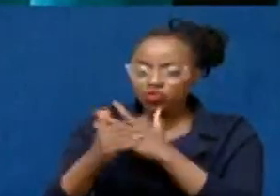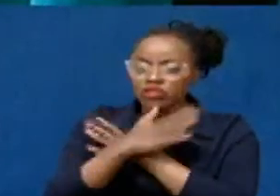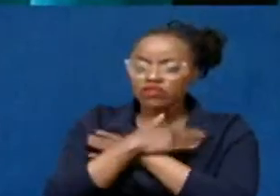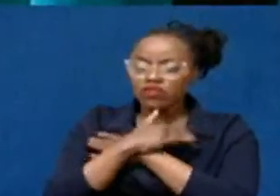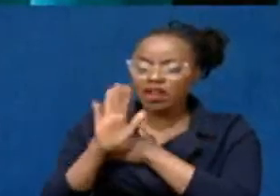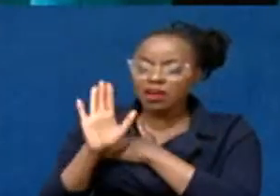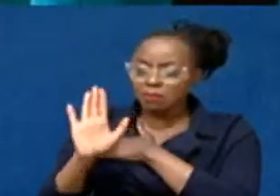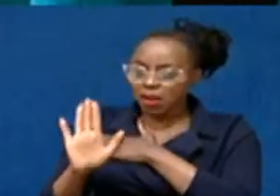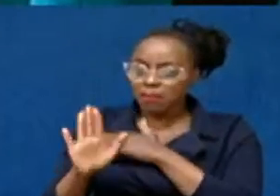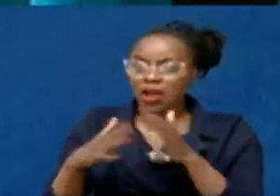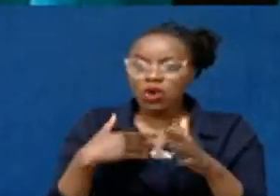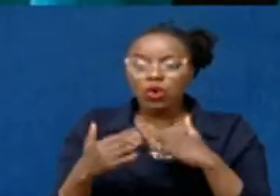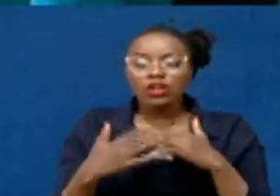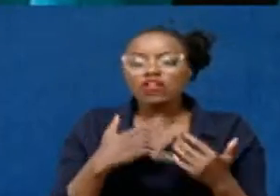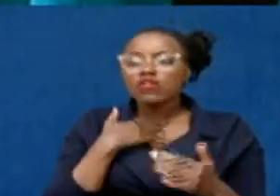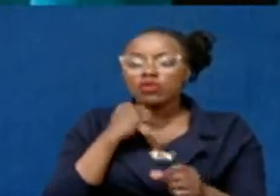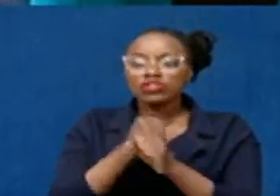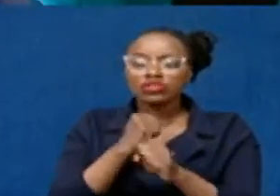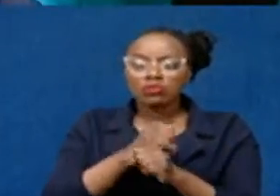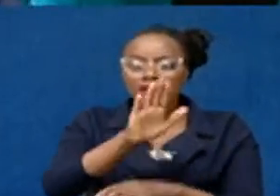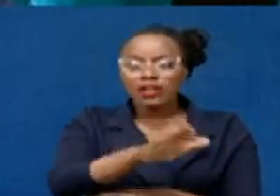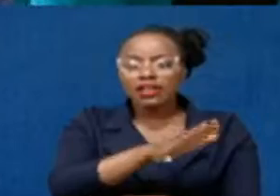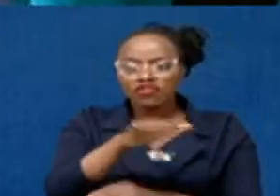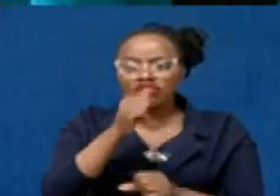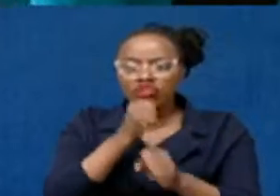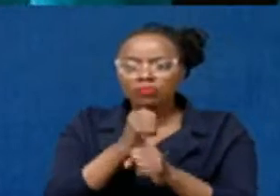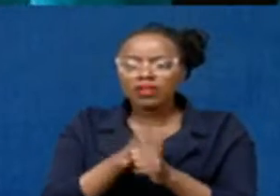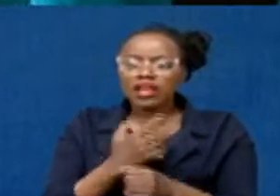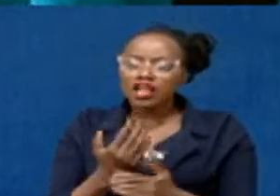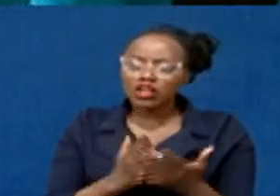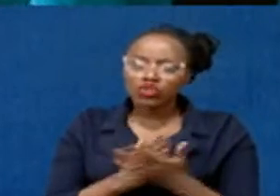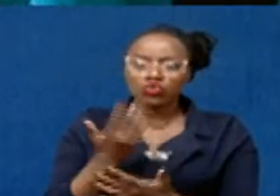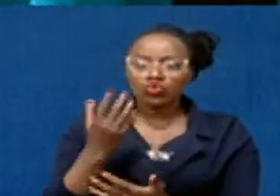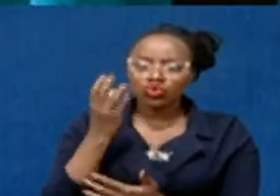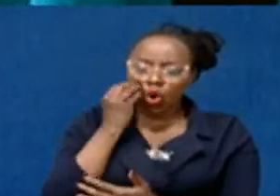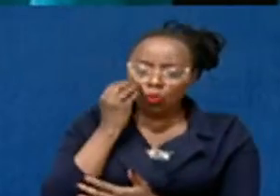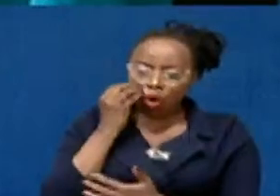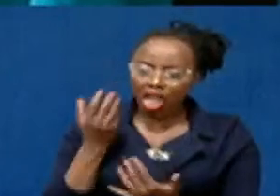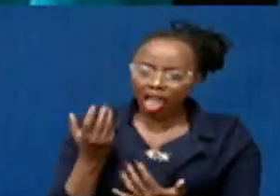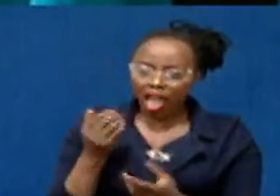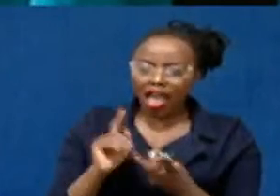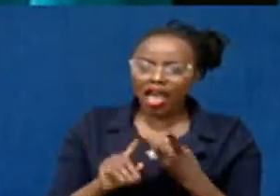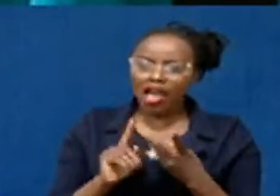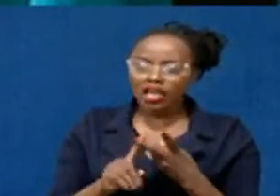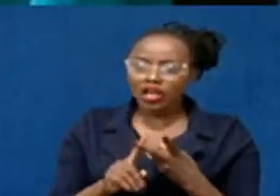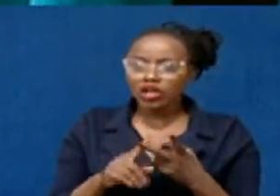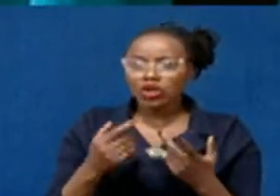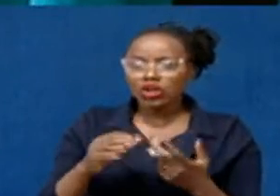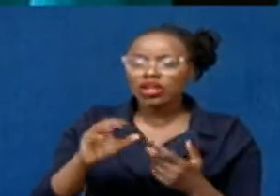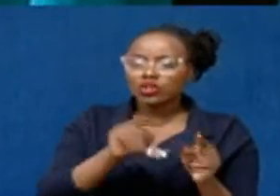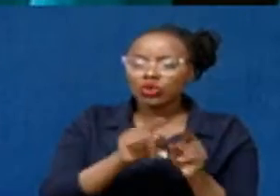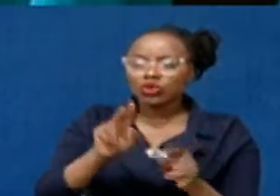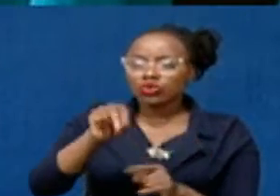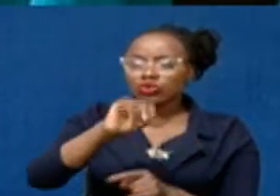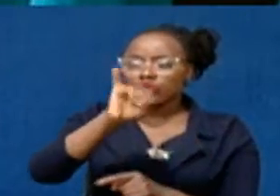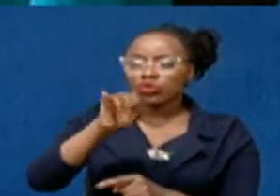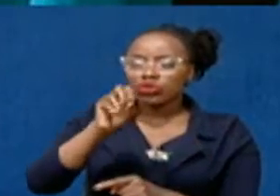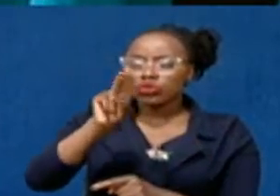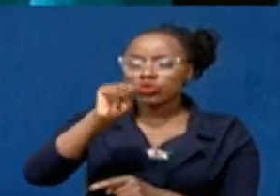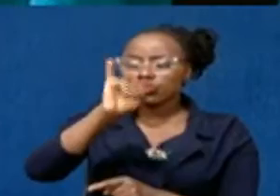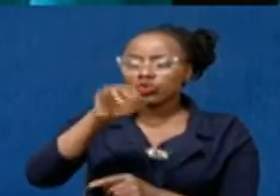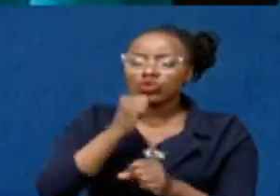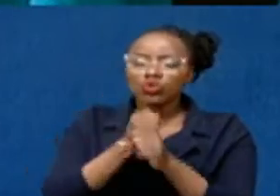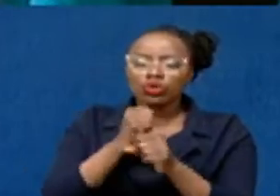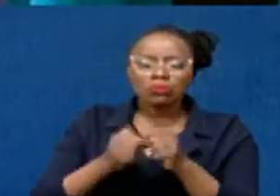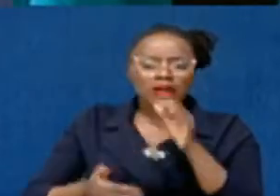friends. Whatever he wanted done in parliament, it will be done by Tom Mboya and Charles Njonjo. And it will be done very,